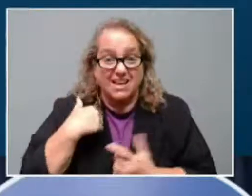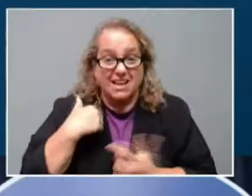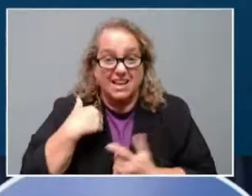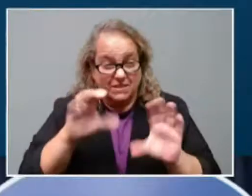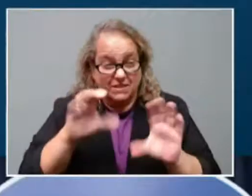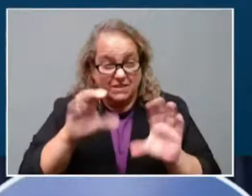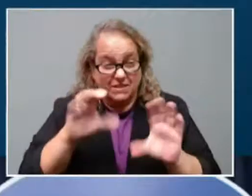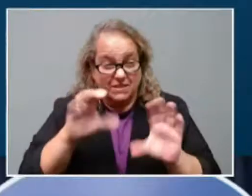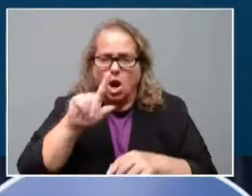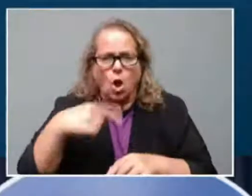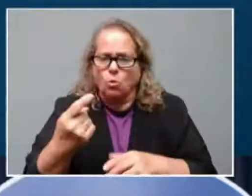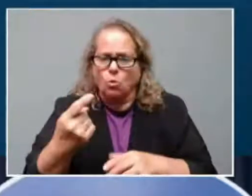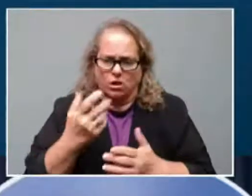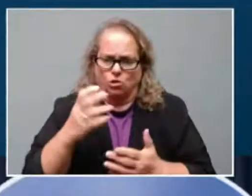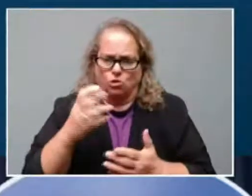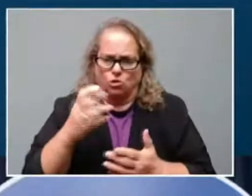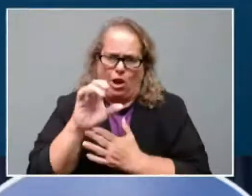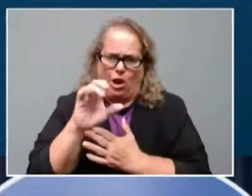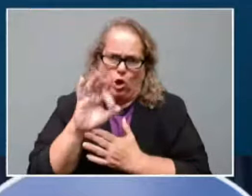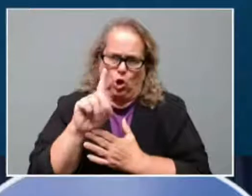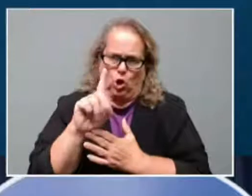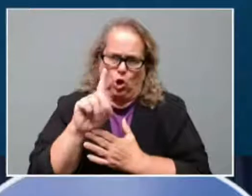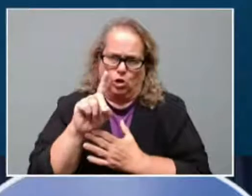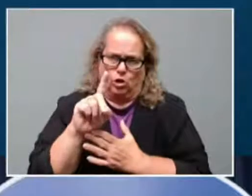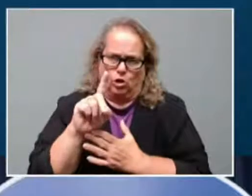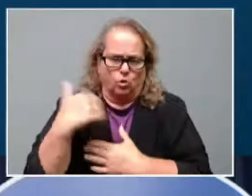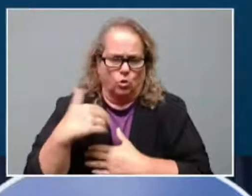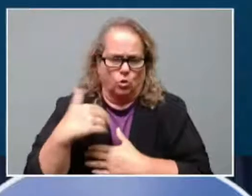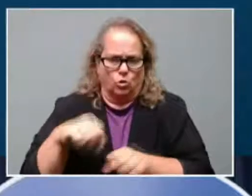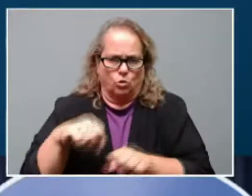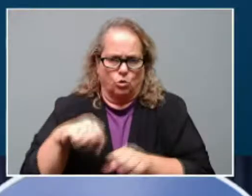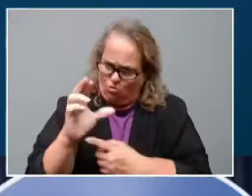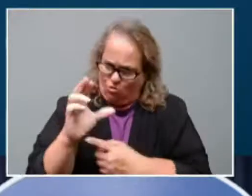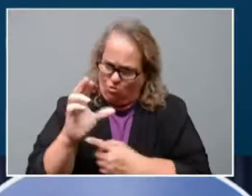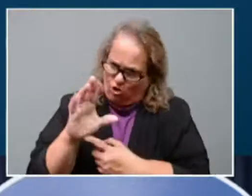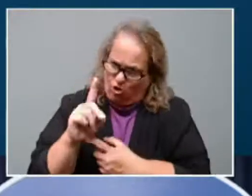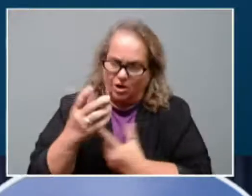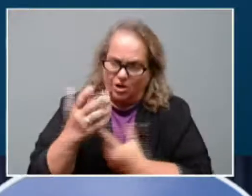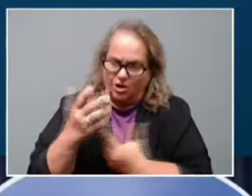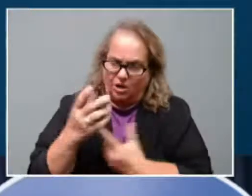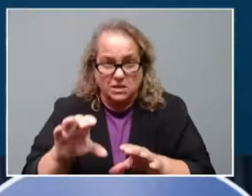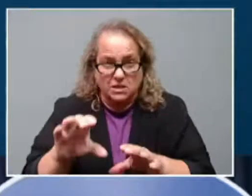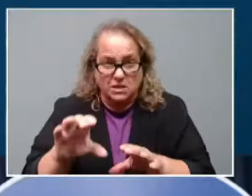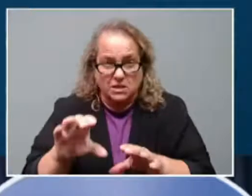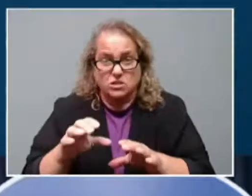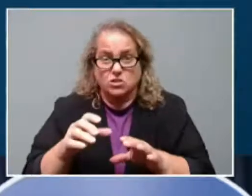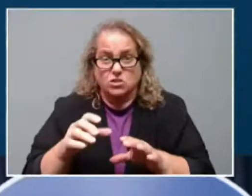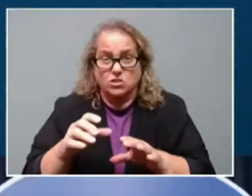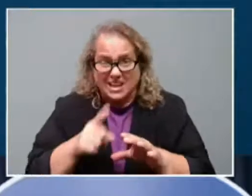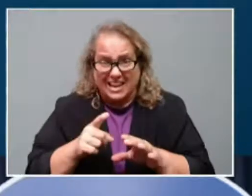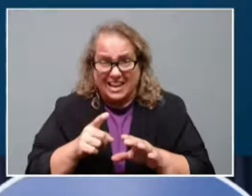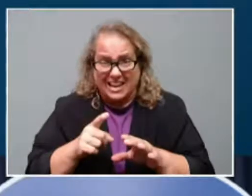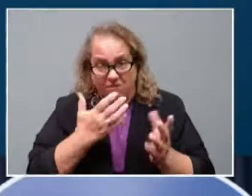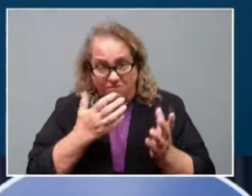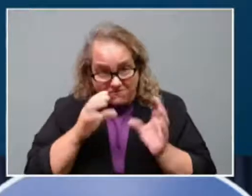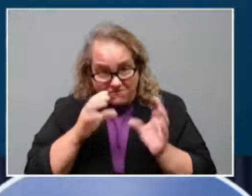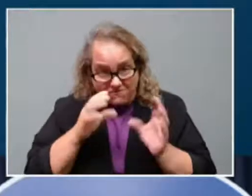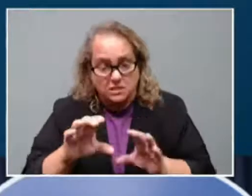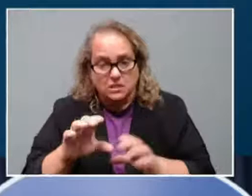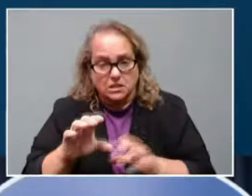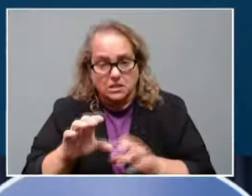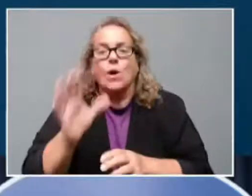they have invested, and so let me back up again. Companies have not only invested record amounts and are going to create jobs